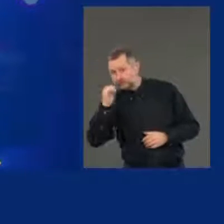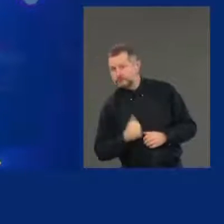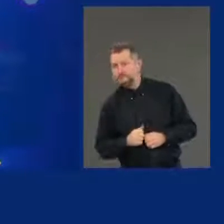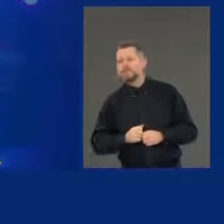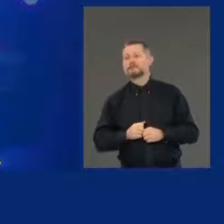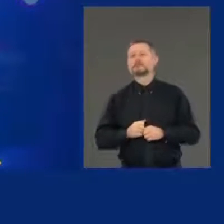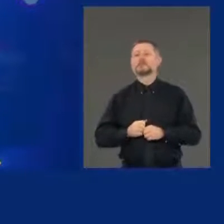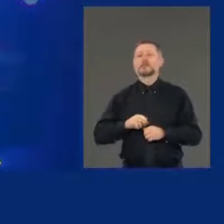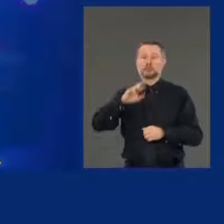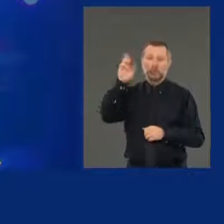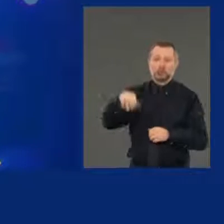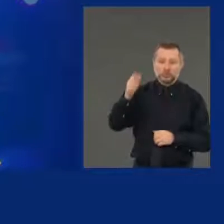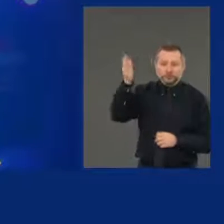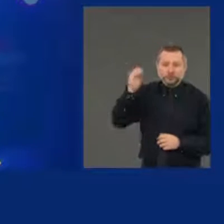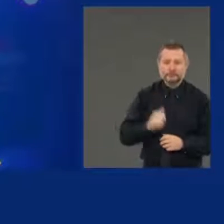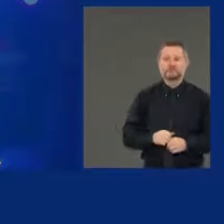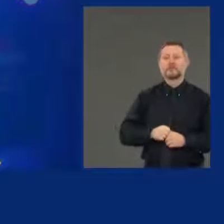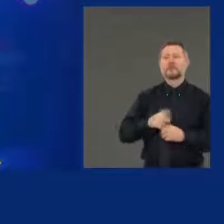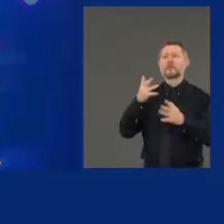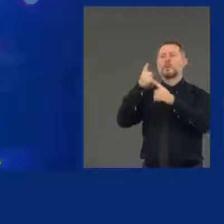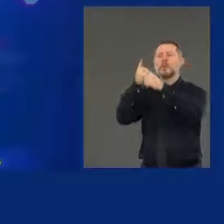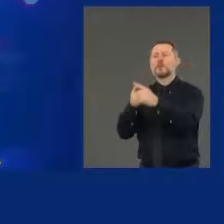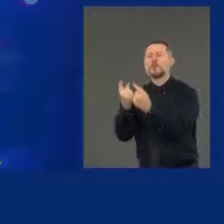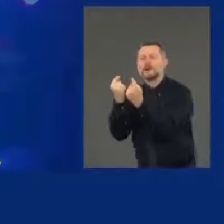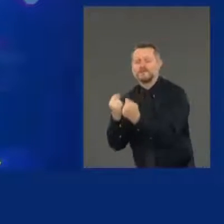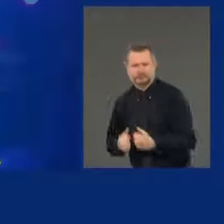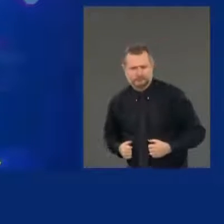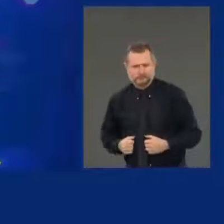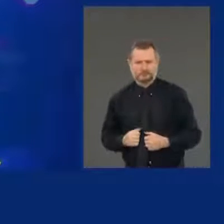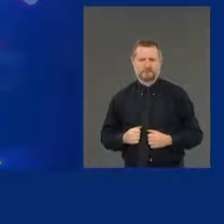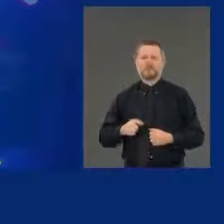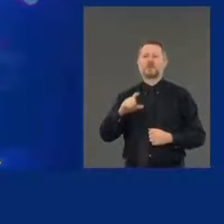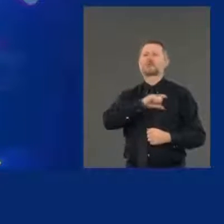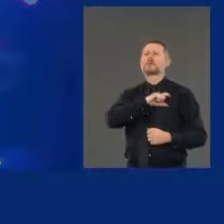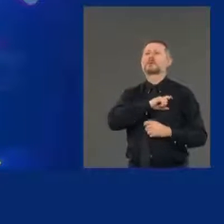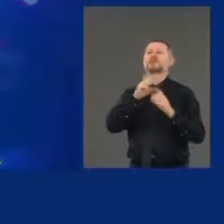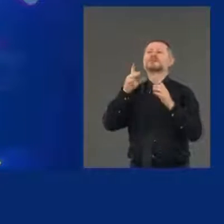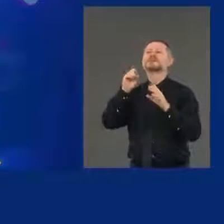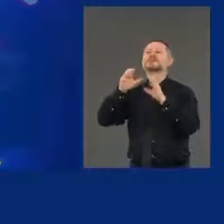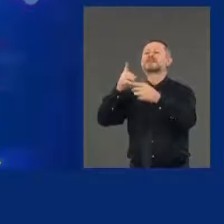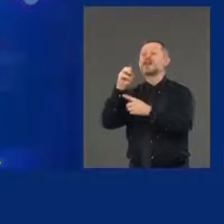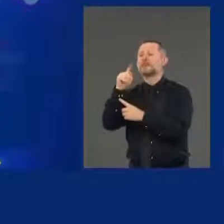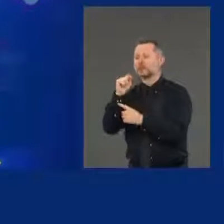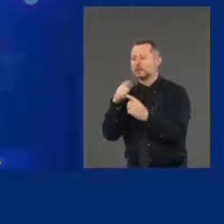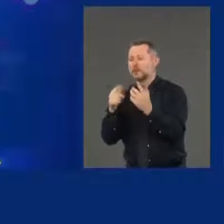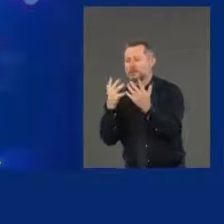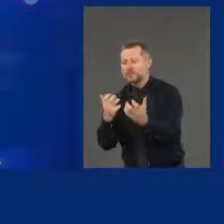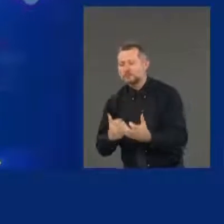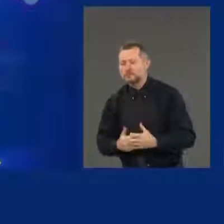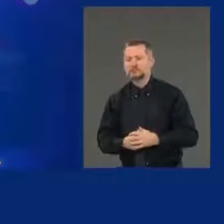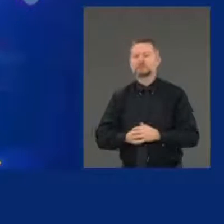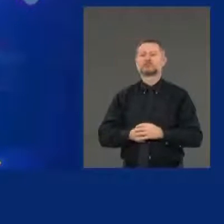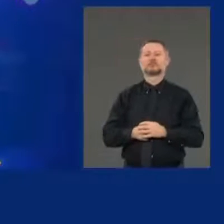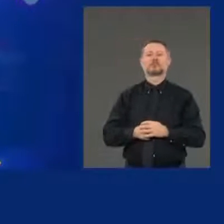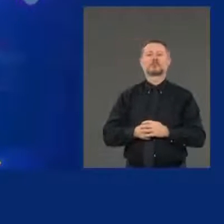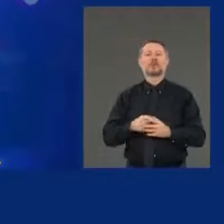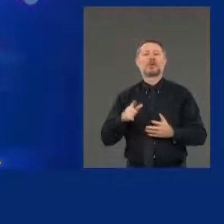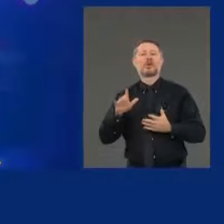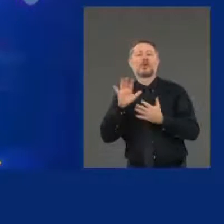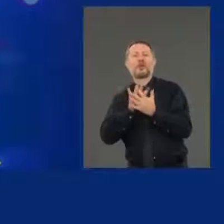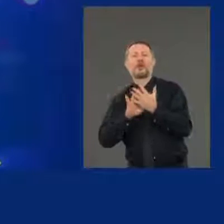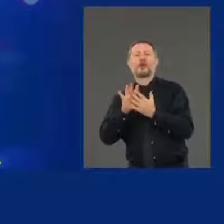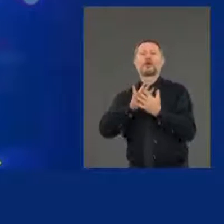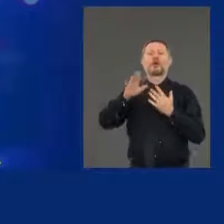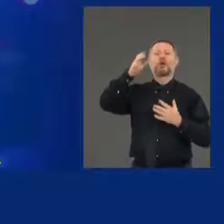Rochester, tell me exactly what you want your police department to do. Not abstract, not